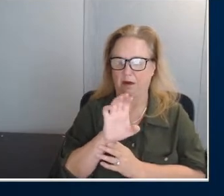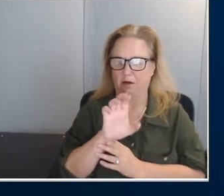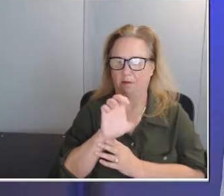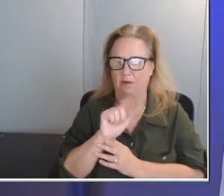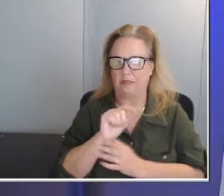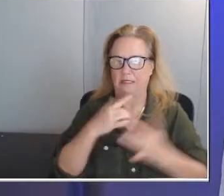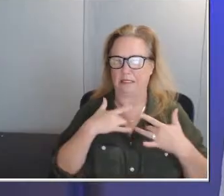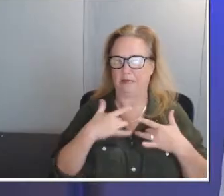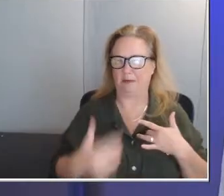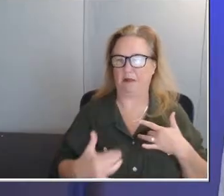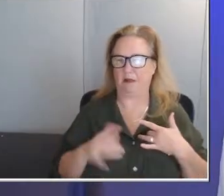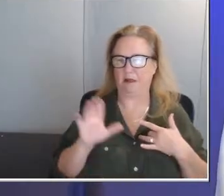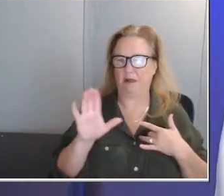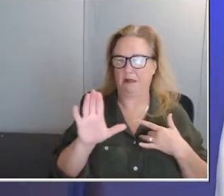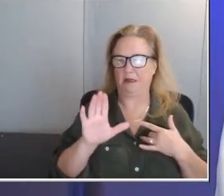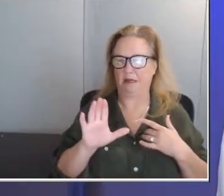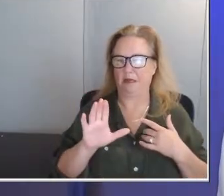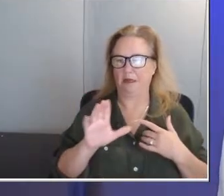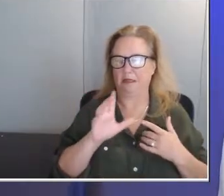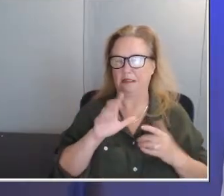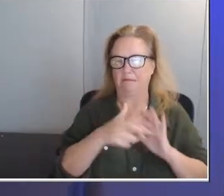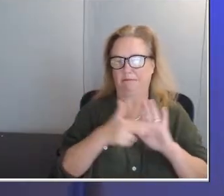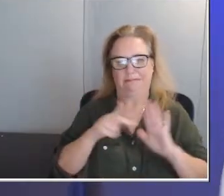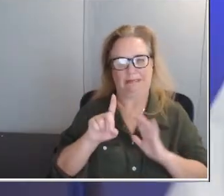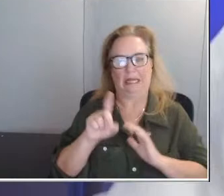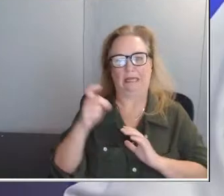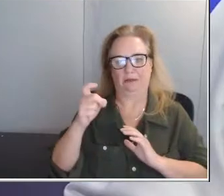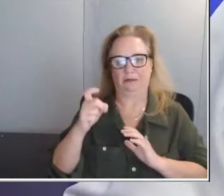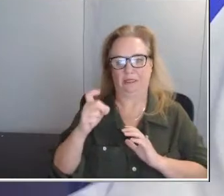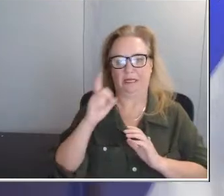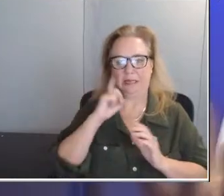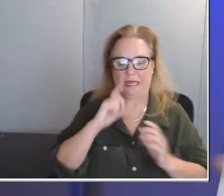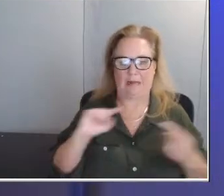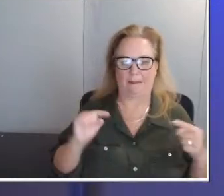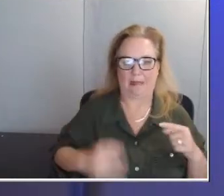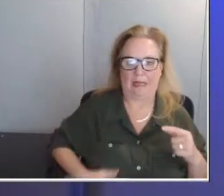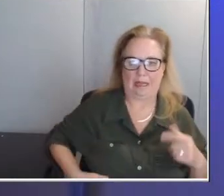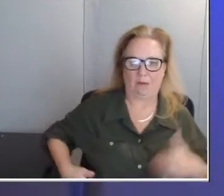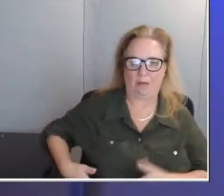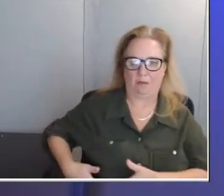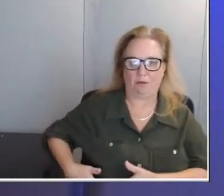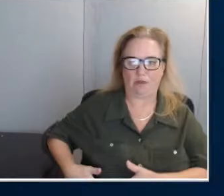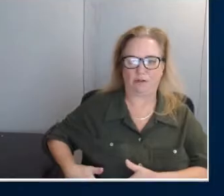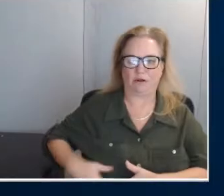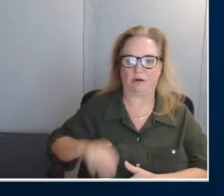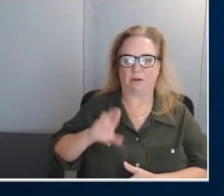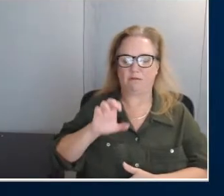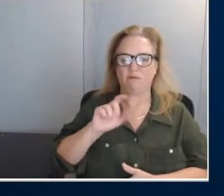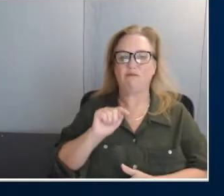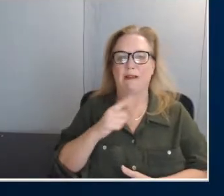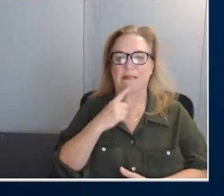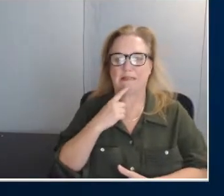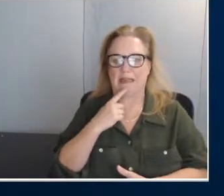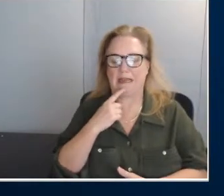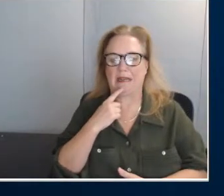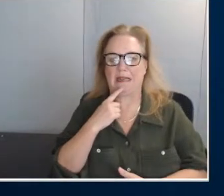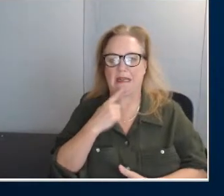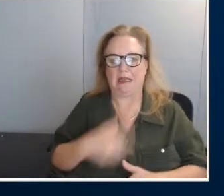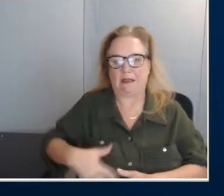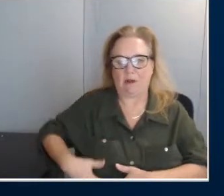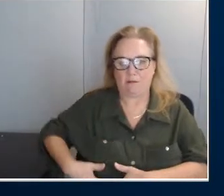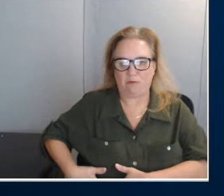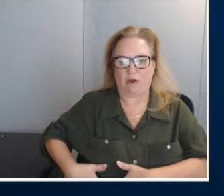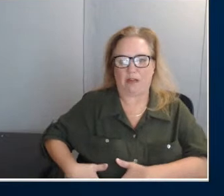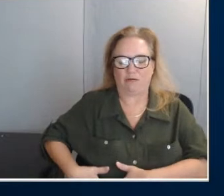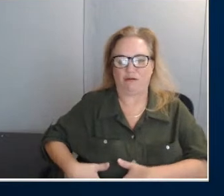typical, actually, and it helps clinch the diagnosis because he had pain with the pressure, and Brett can address that. It's very, they put a lot of pressure on your belly